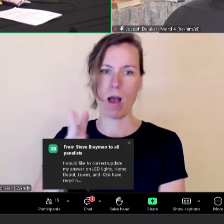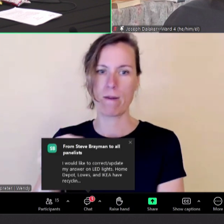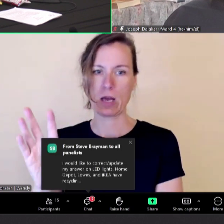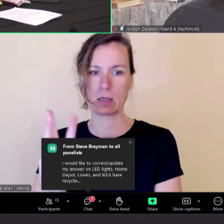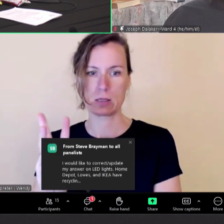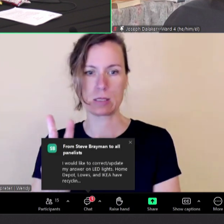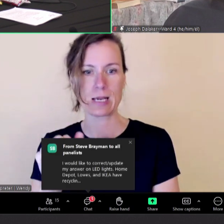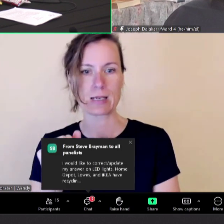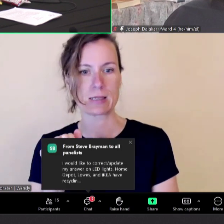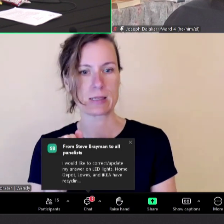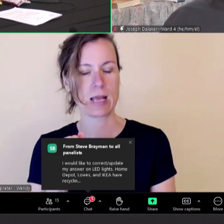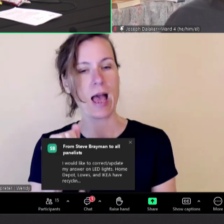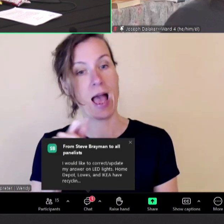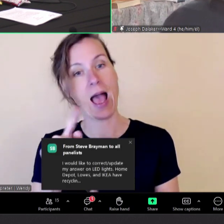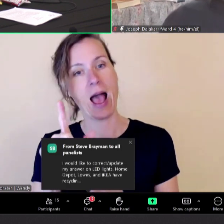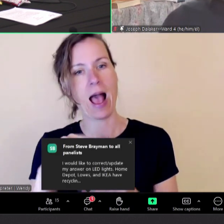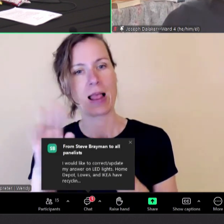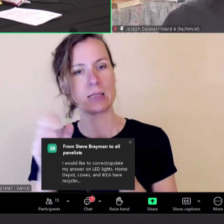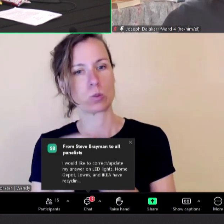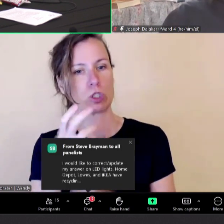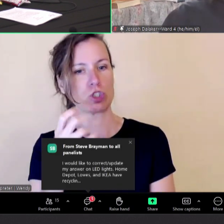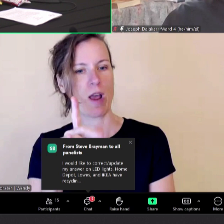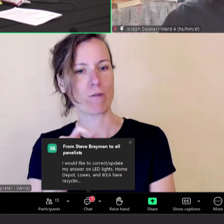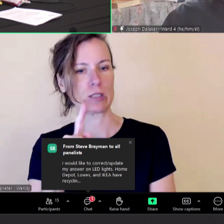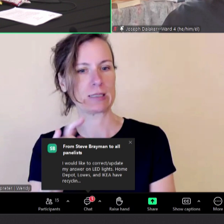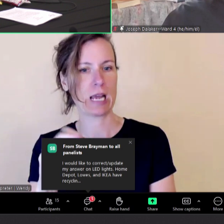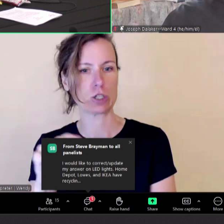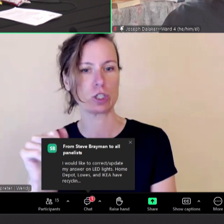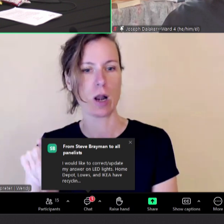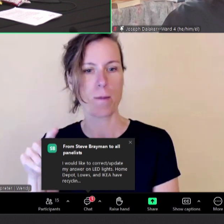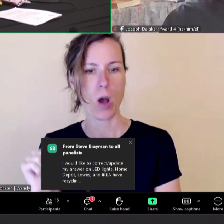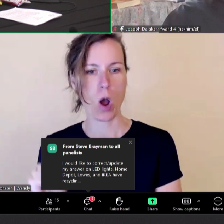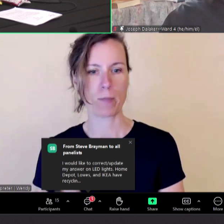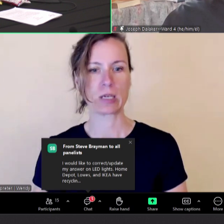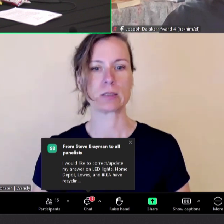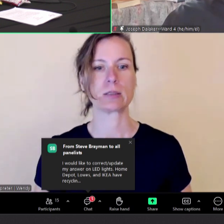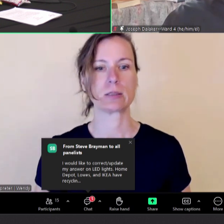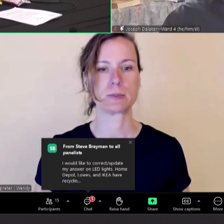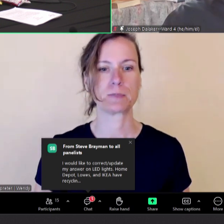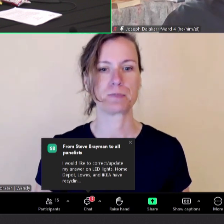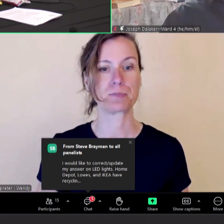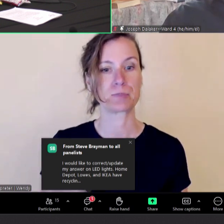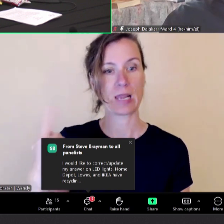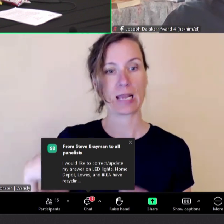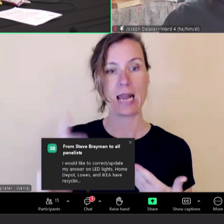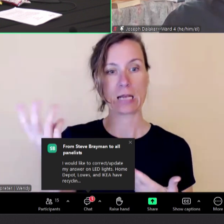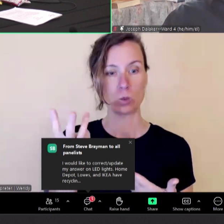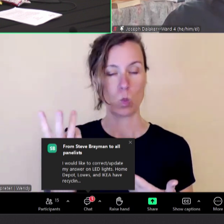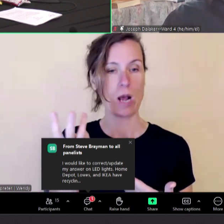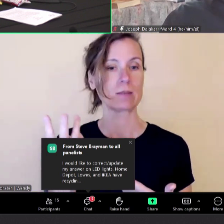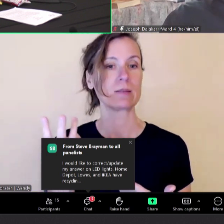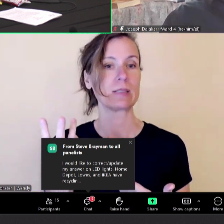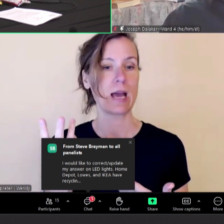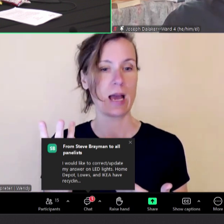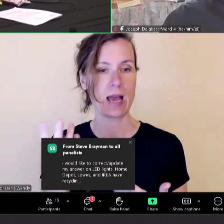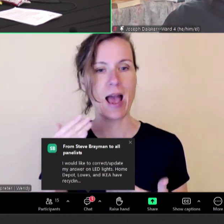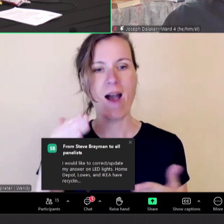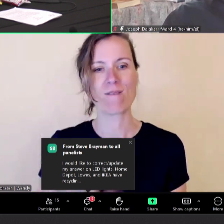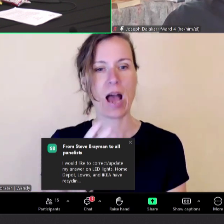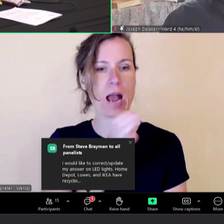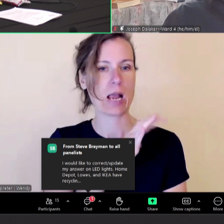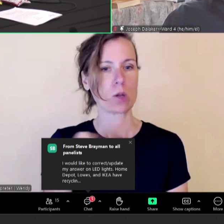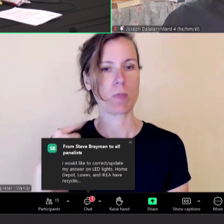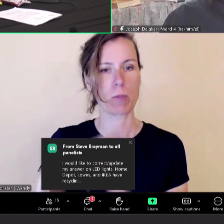We did push up the walk next Wednesday. I invite council members to attend to get an update on what's going on